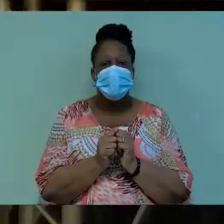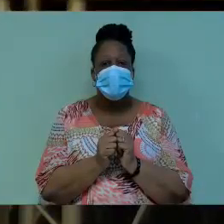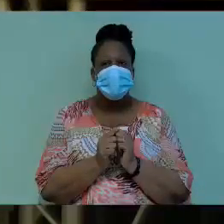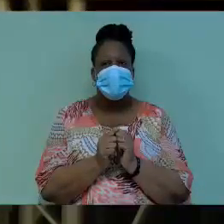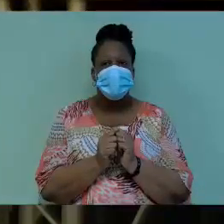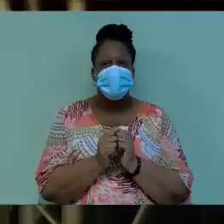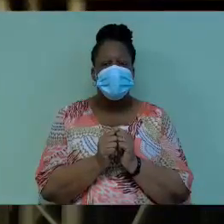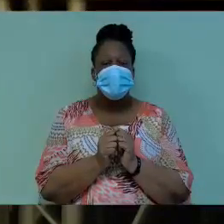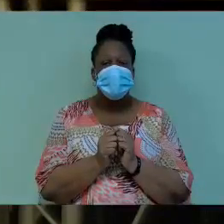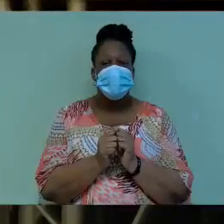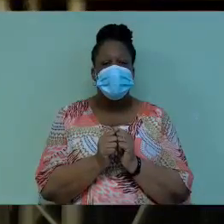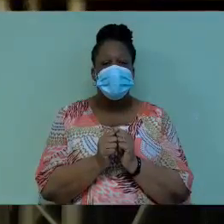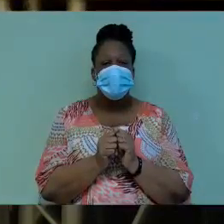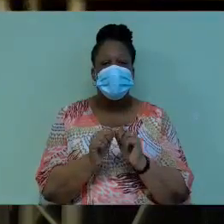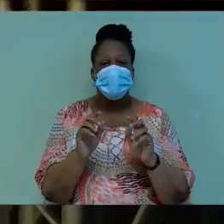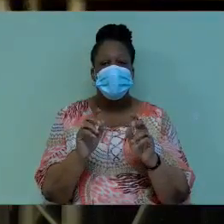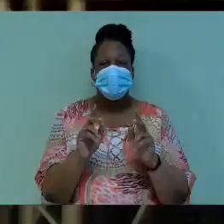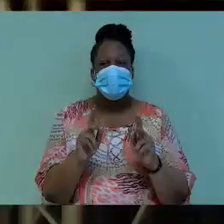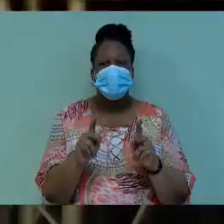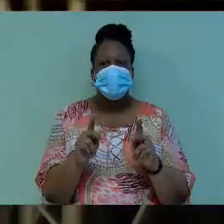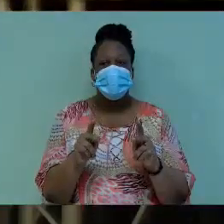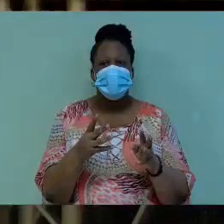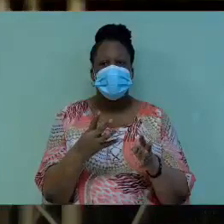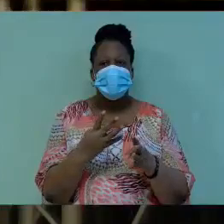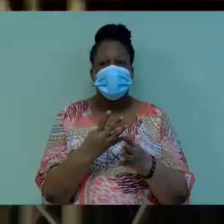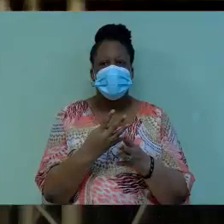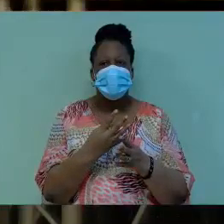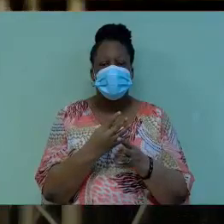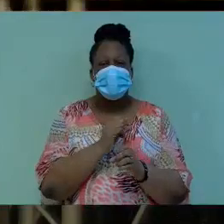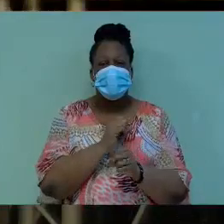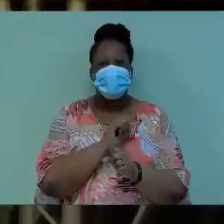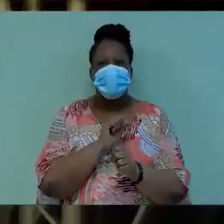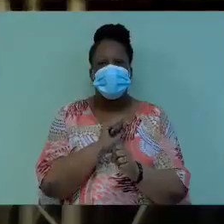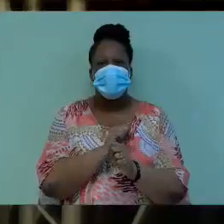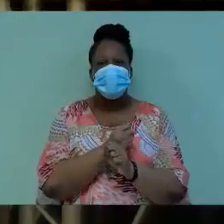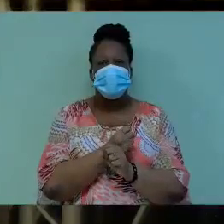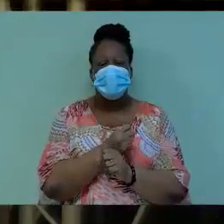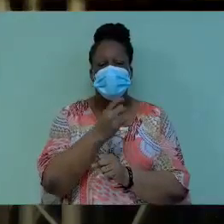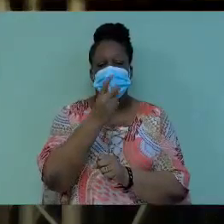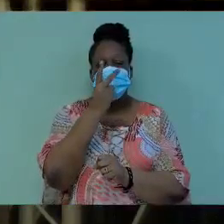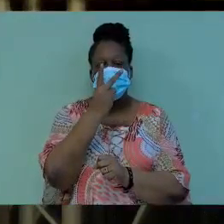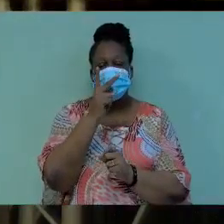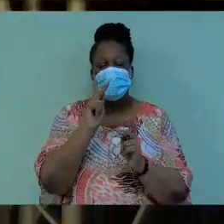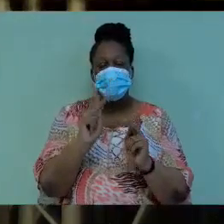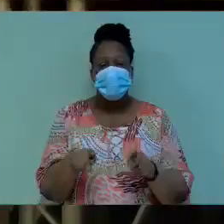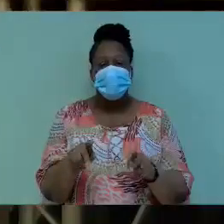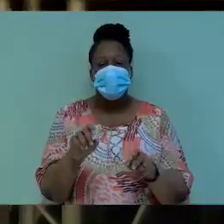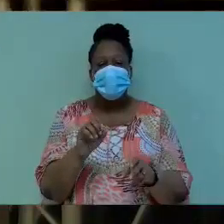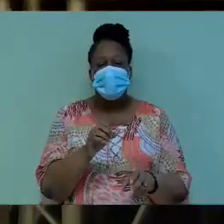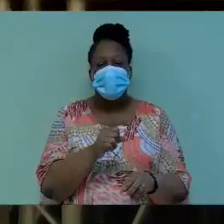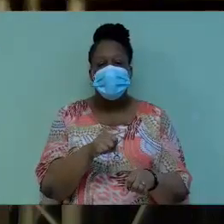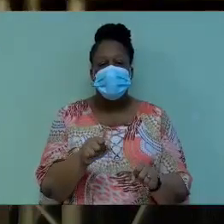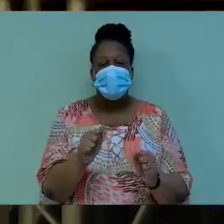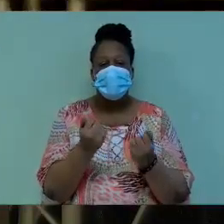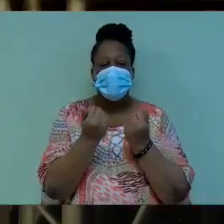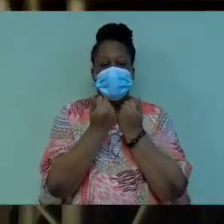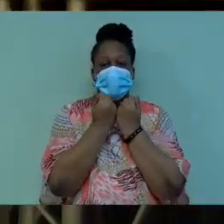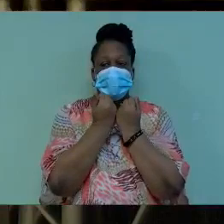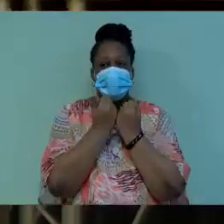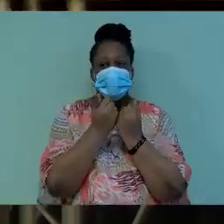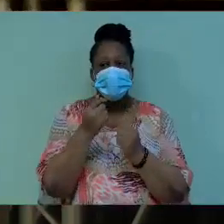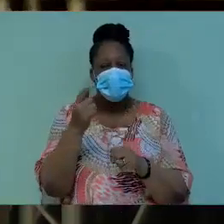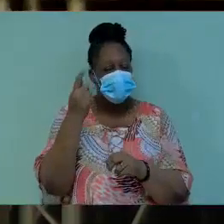police activity in terms of arrests. Over the last 24 hours, there were two persons who were arrested for